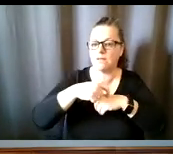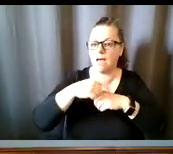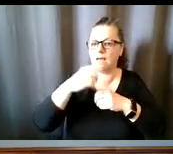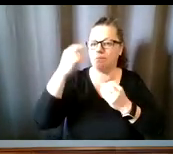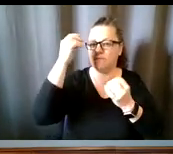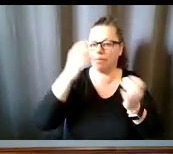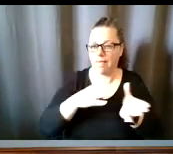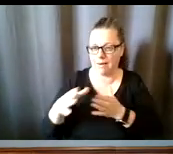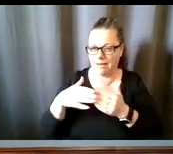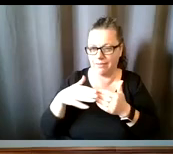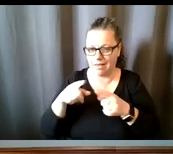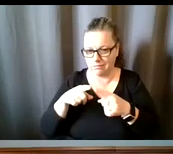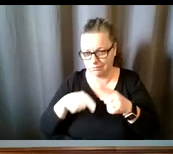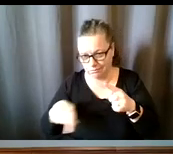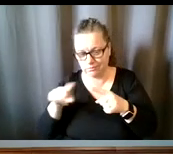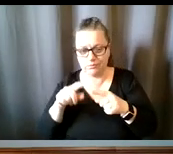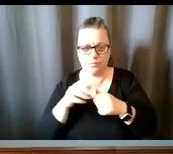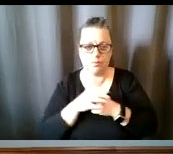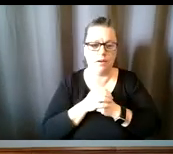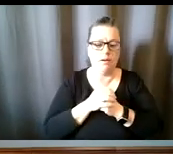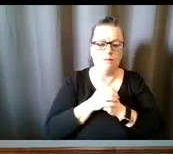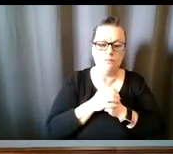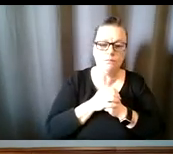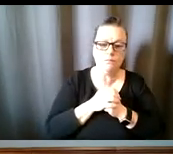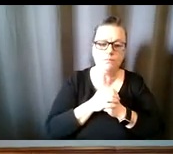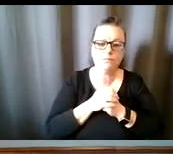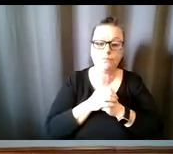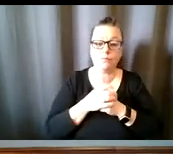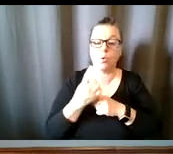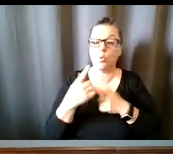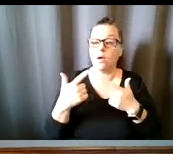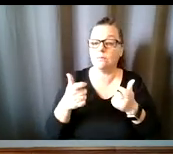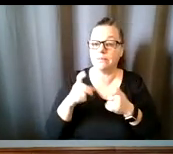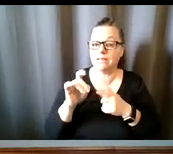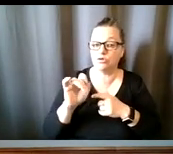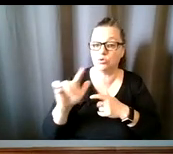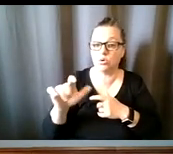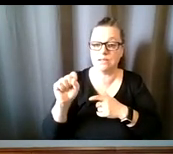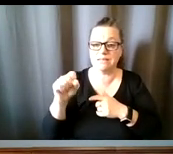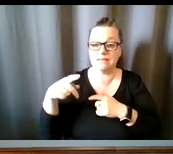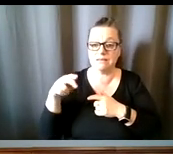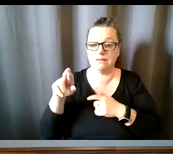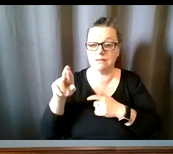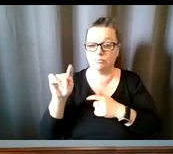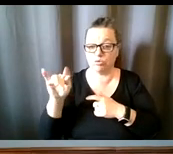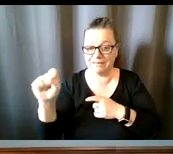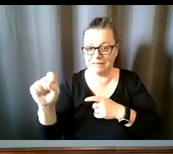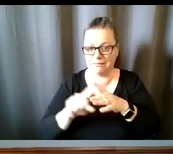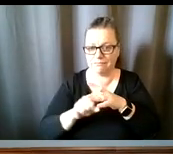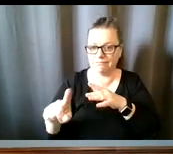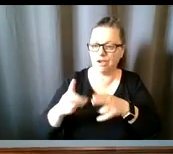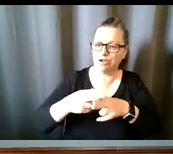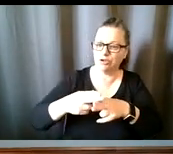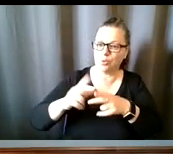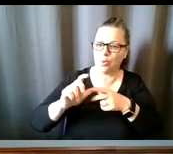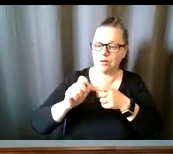cycle. So one of the big tools within Agile is that of sprints. And it's this concept of, yeah, it's a short race, but